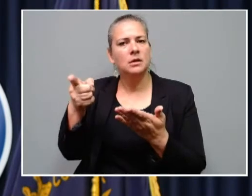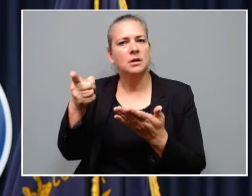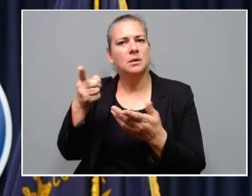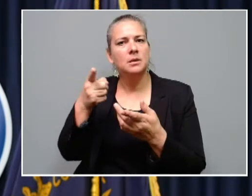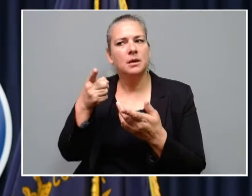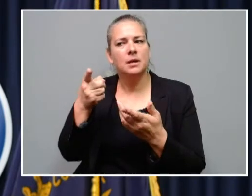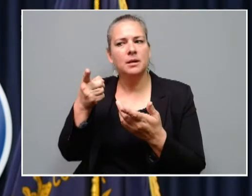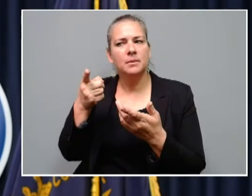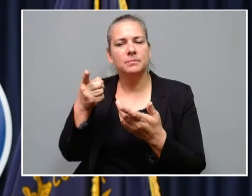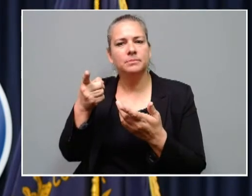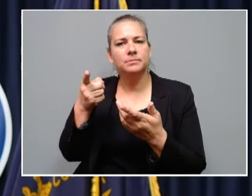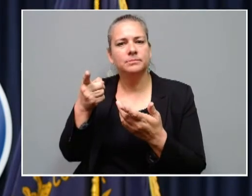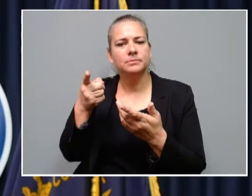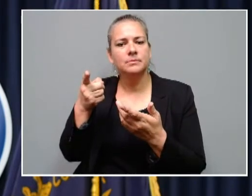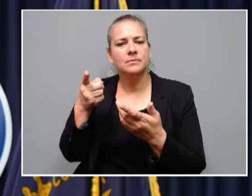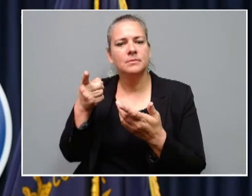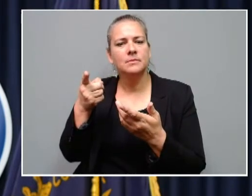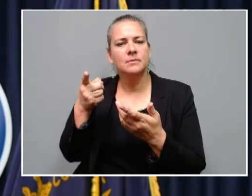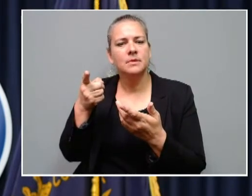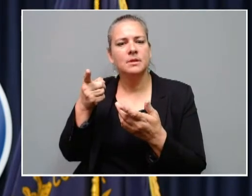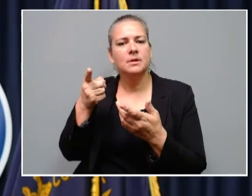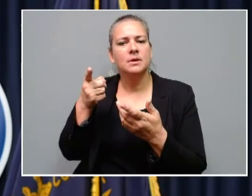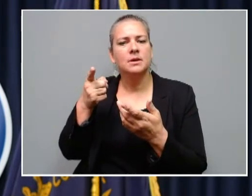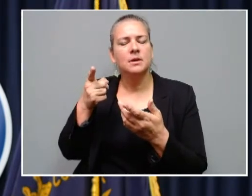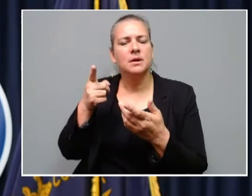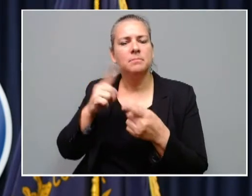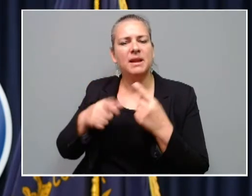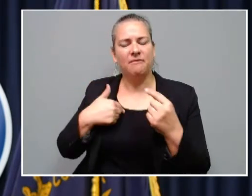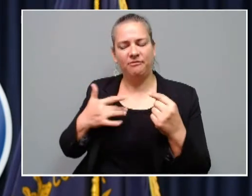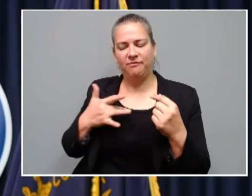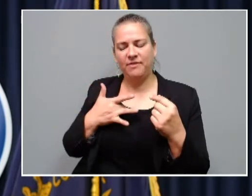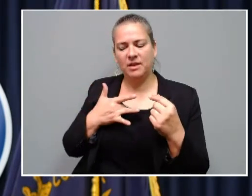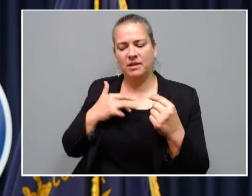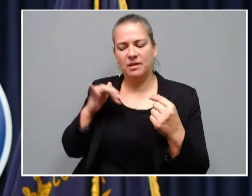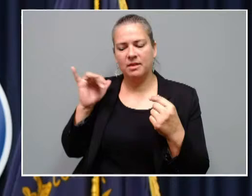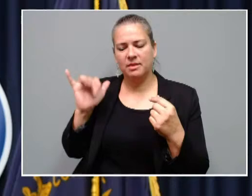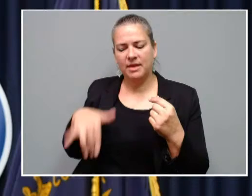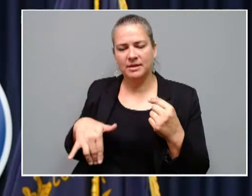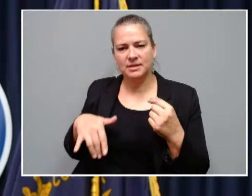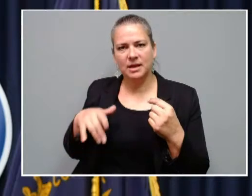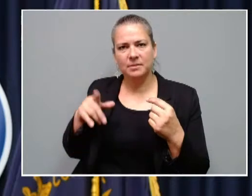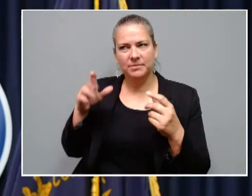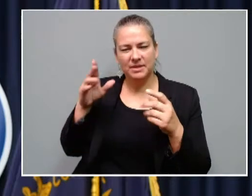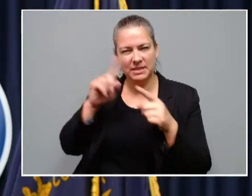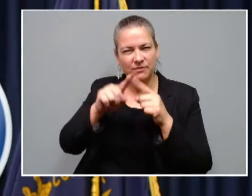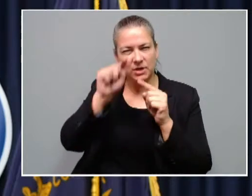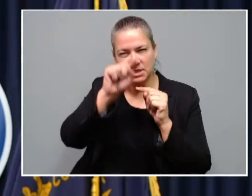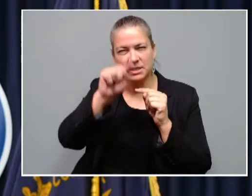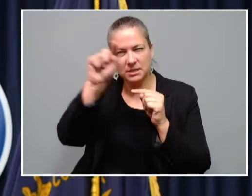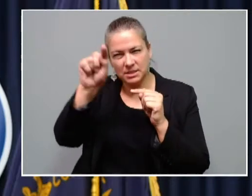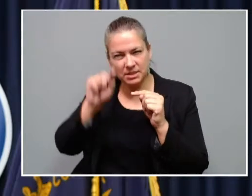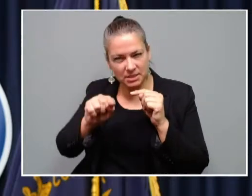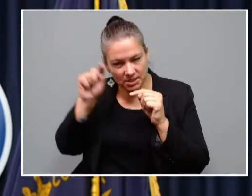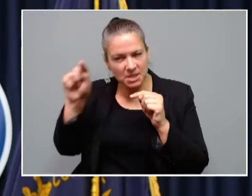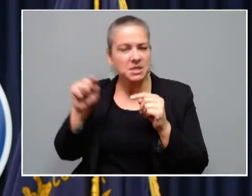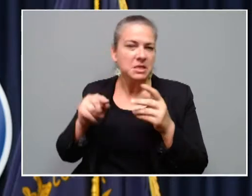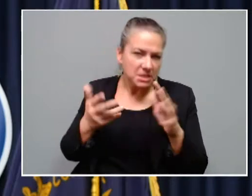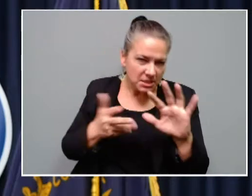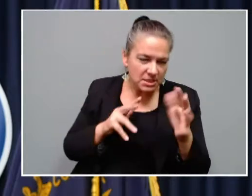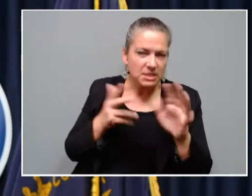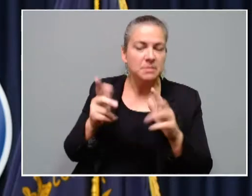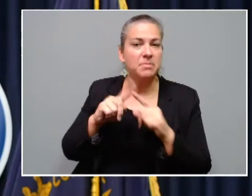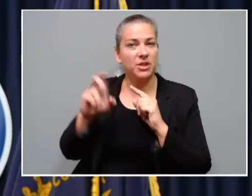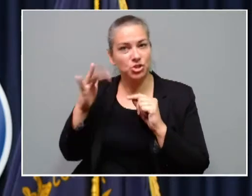pay side. But I believe that especially the child care and some of the other funding in there